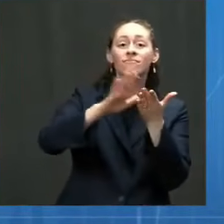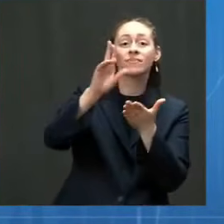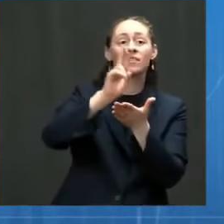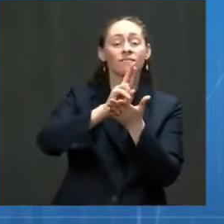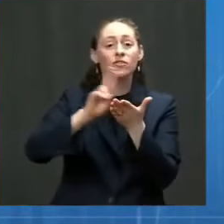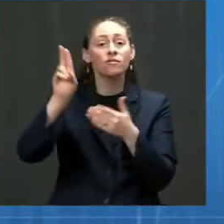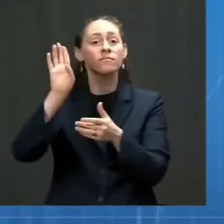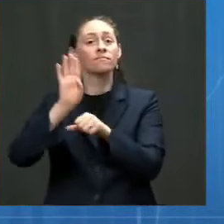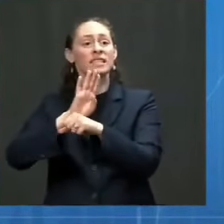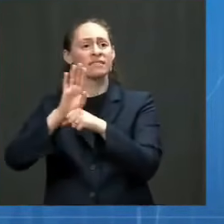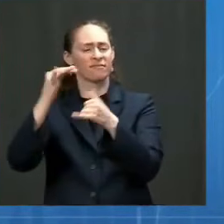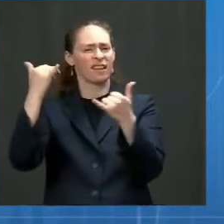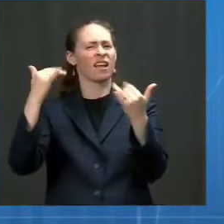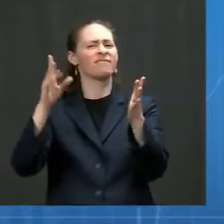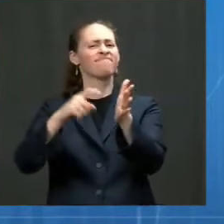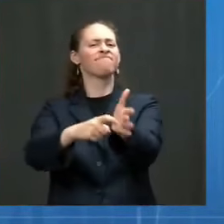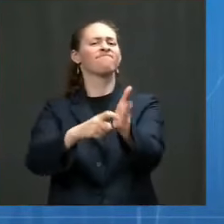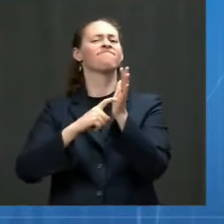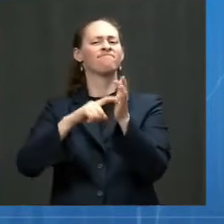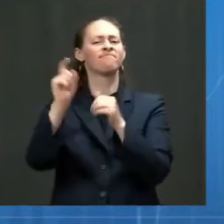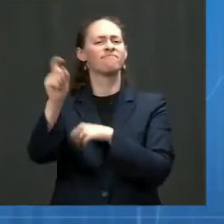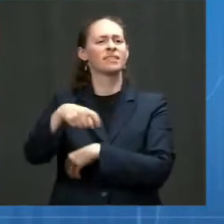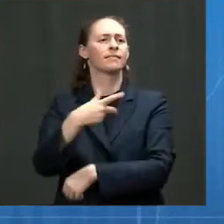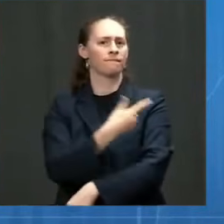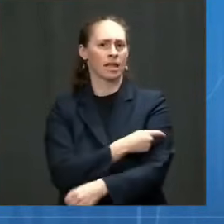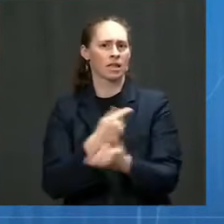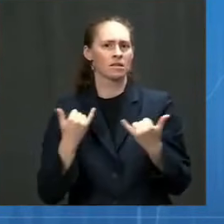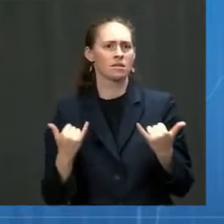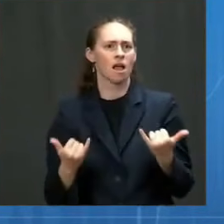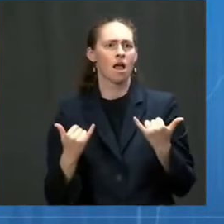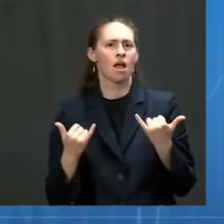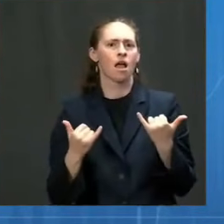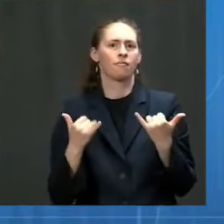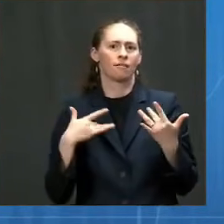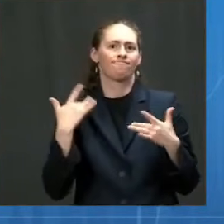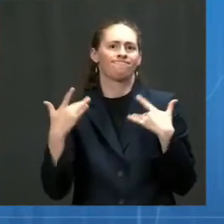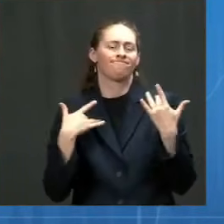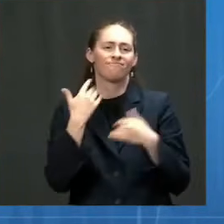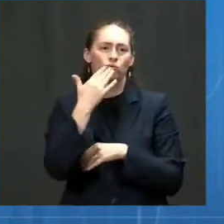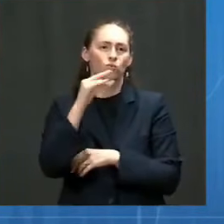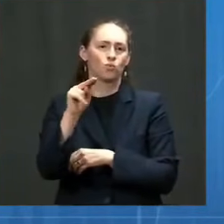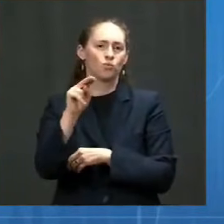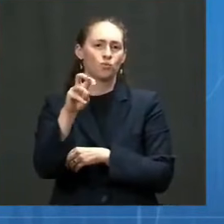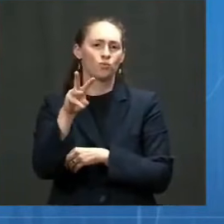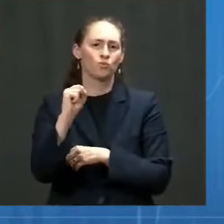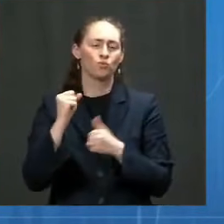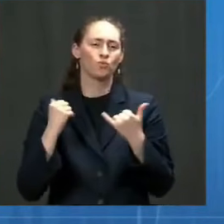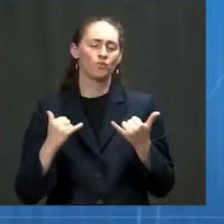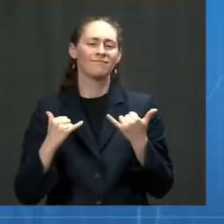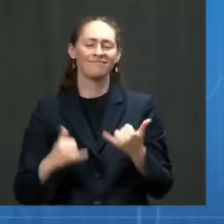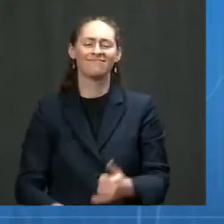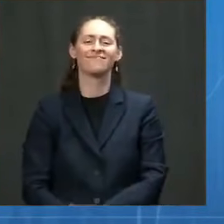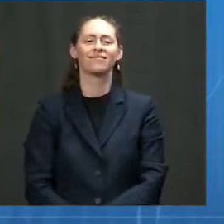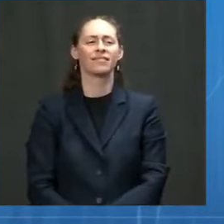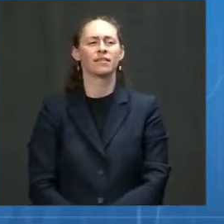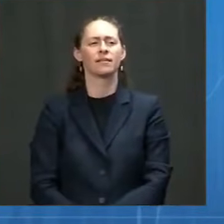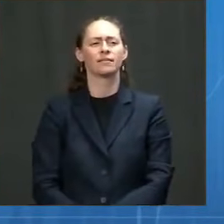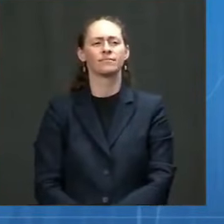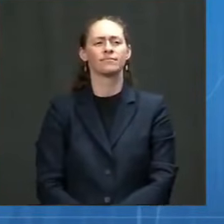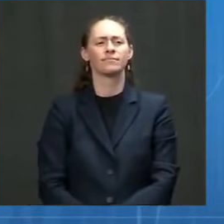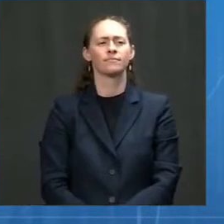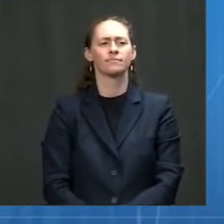seen that in the healthcare system, the vaccine requirements for healthcare workers is being adopted by more and more institutions, and we